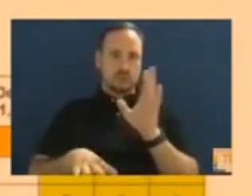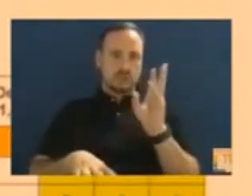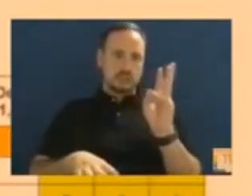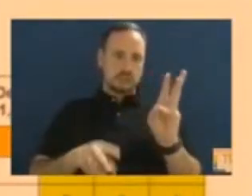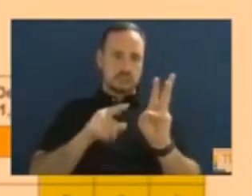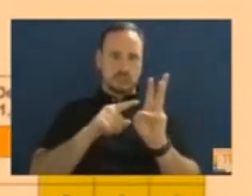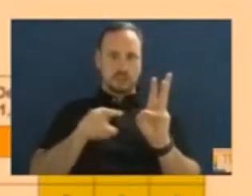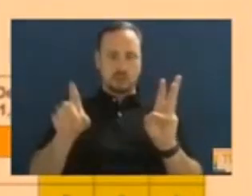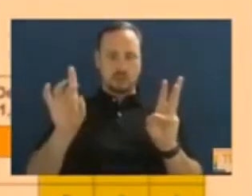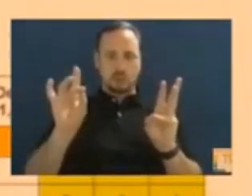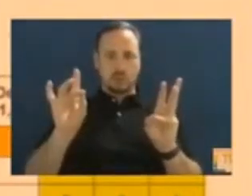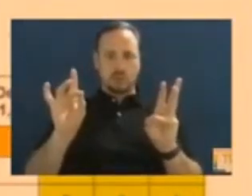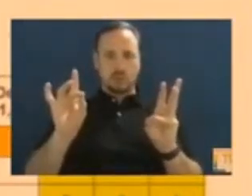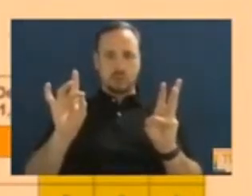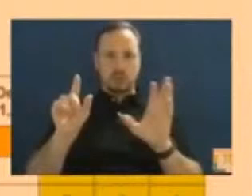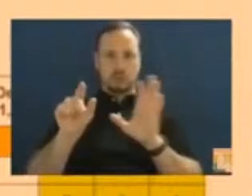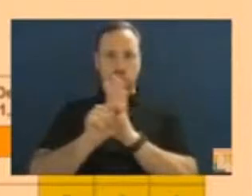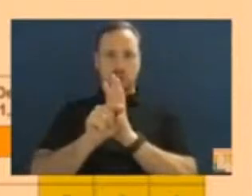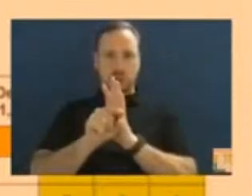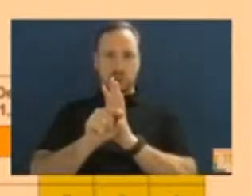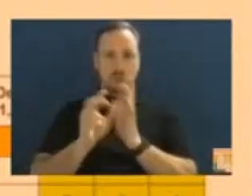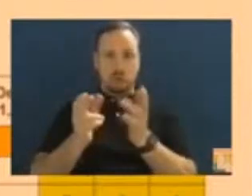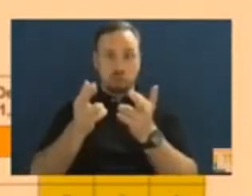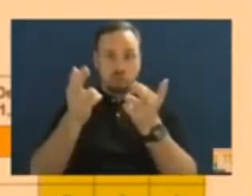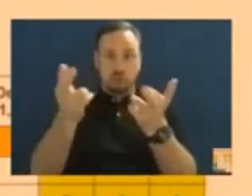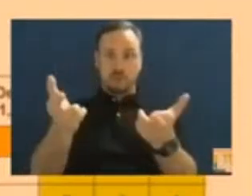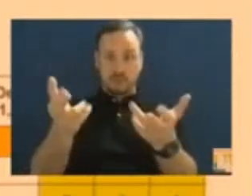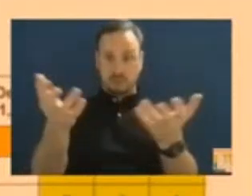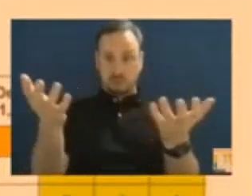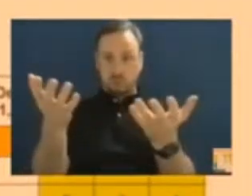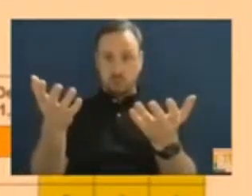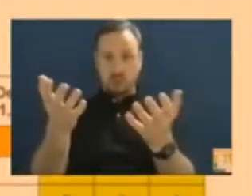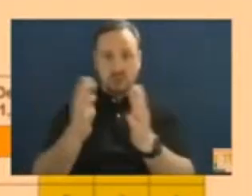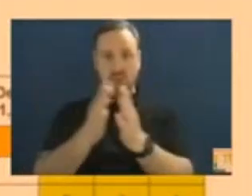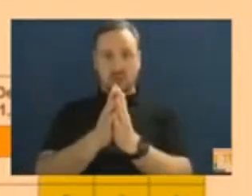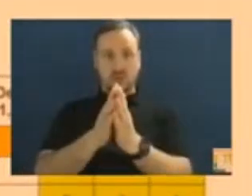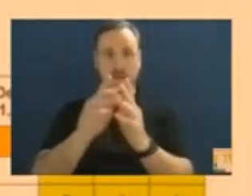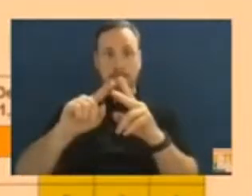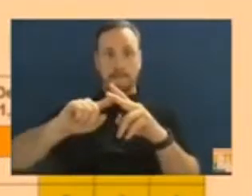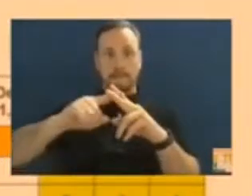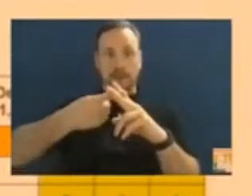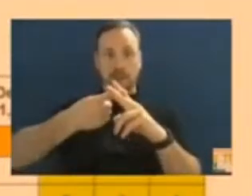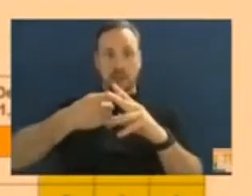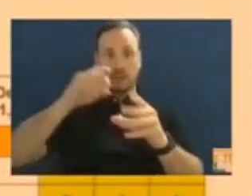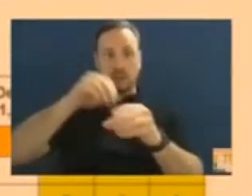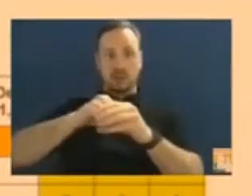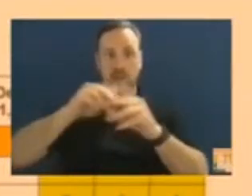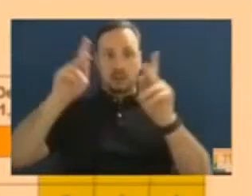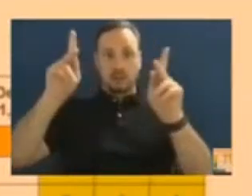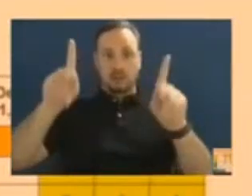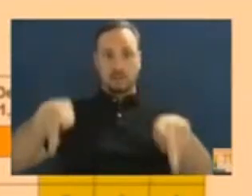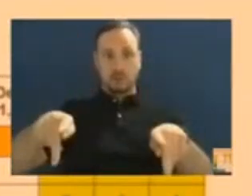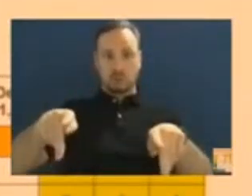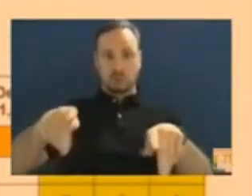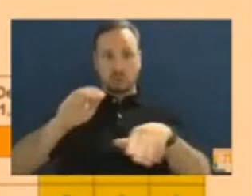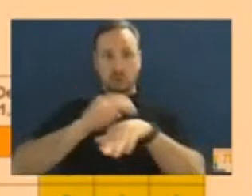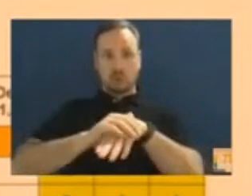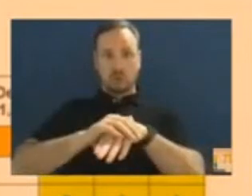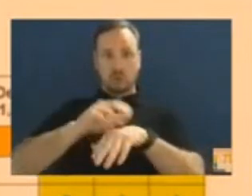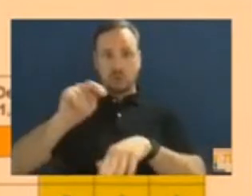The recommendation is that they begin in-person learning beginning November